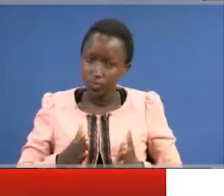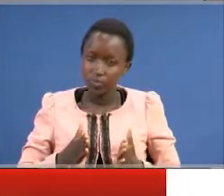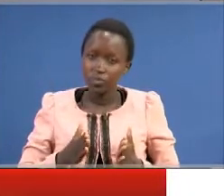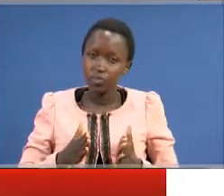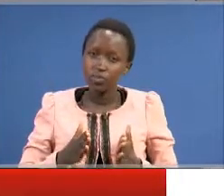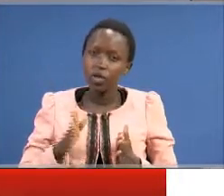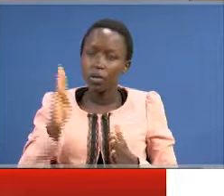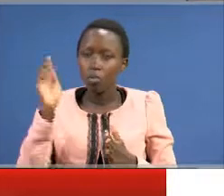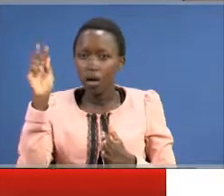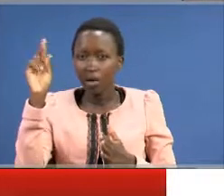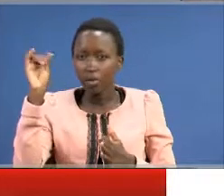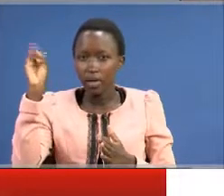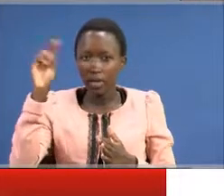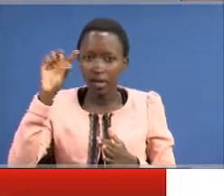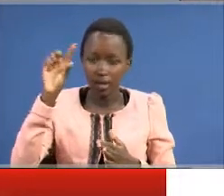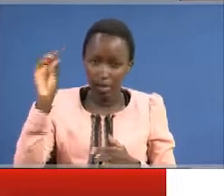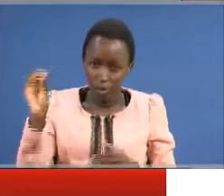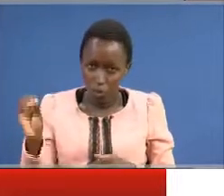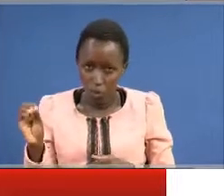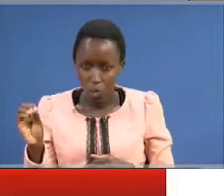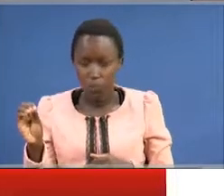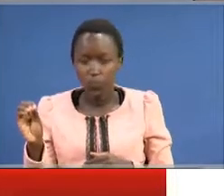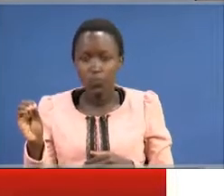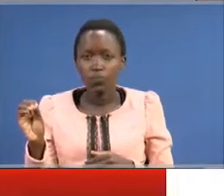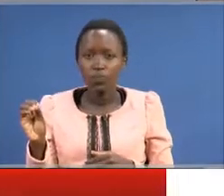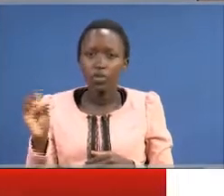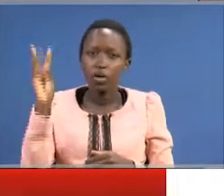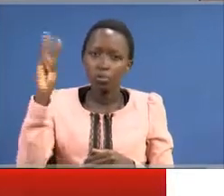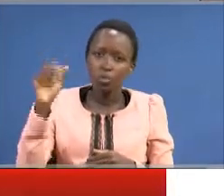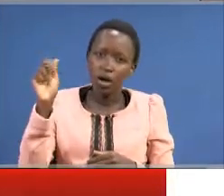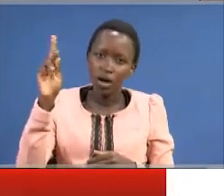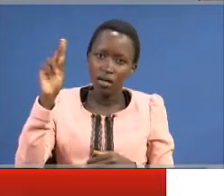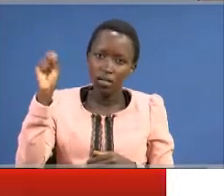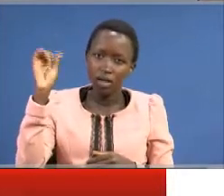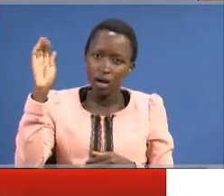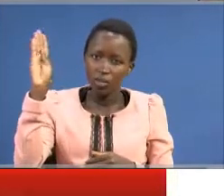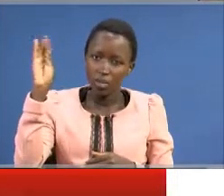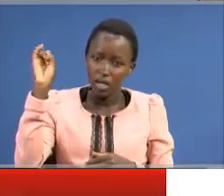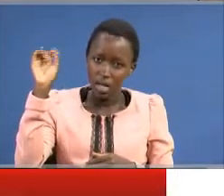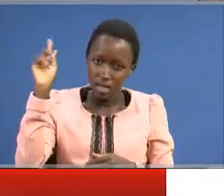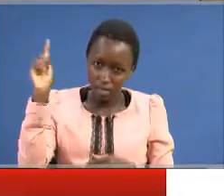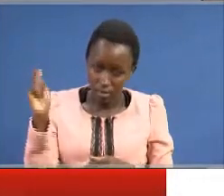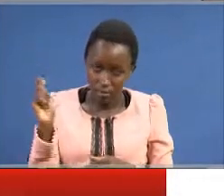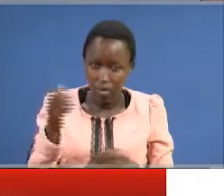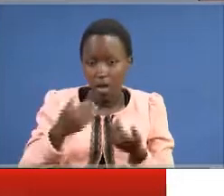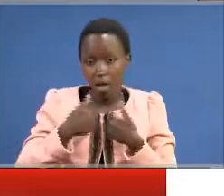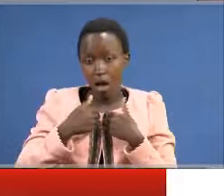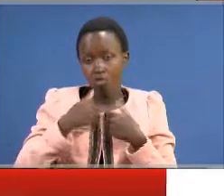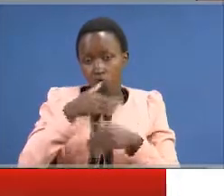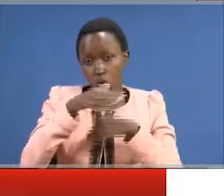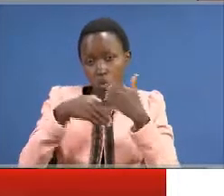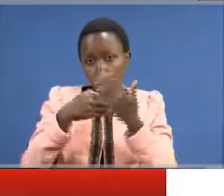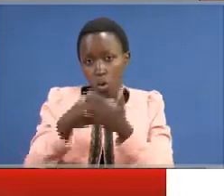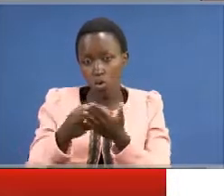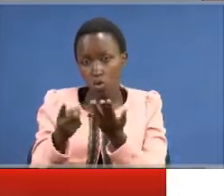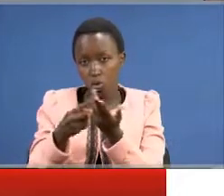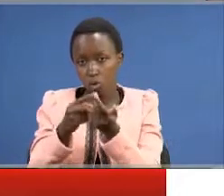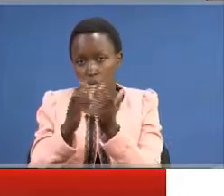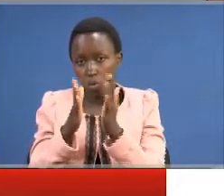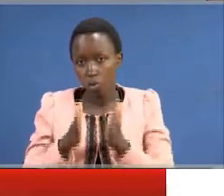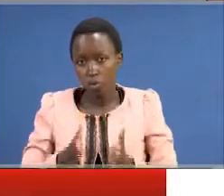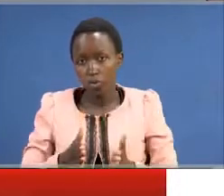whether it's in Baringo, whether it is in Marsabit, whether it's in Nairobi, we have all our